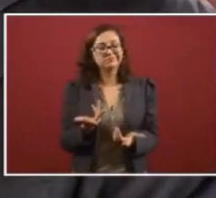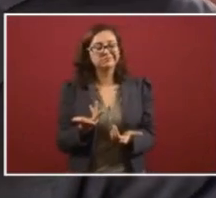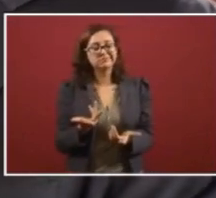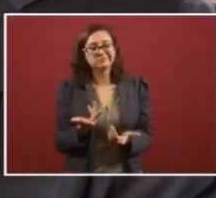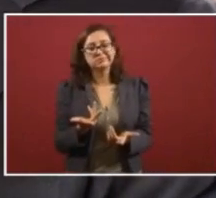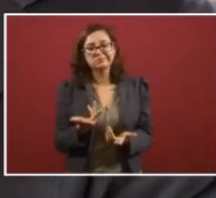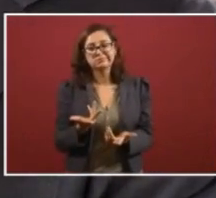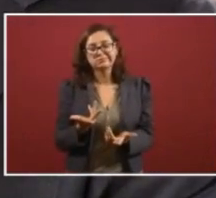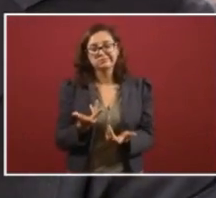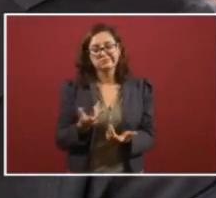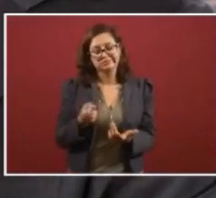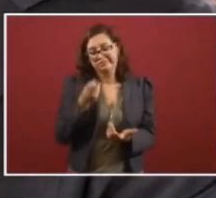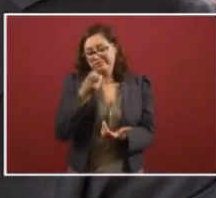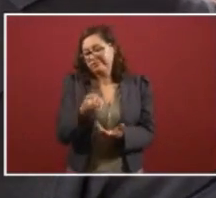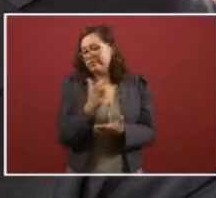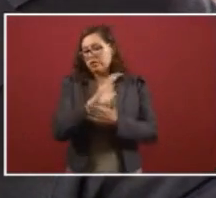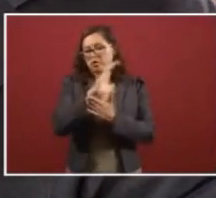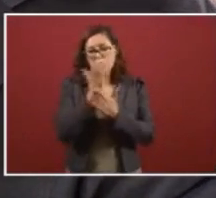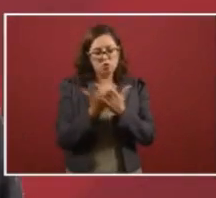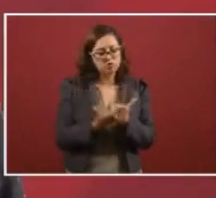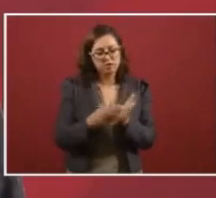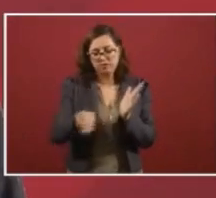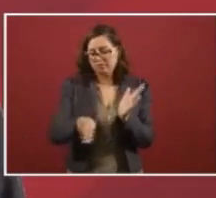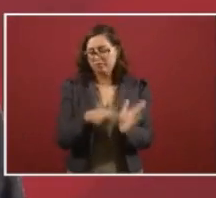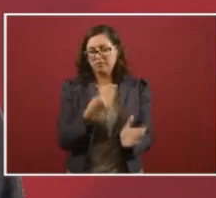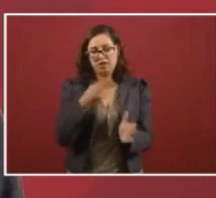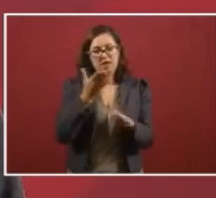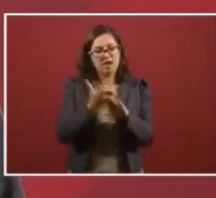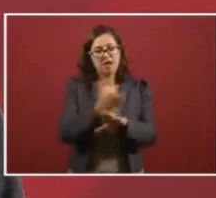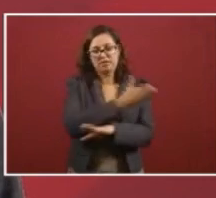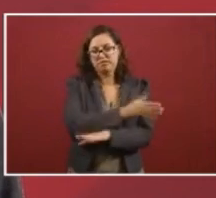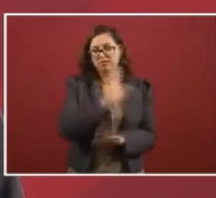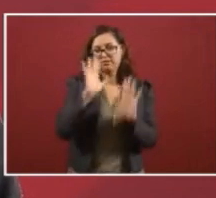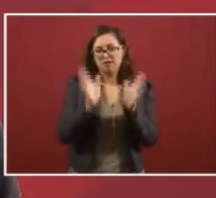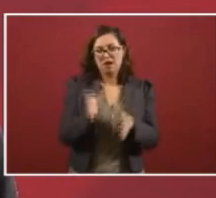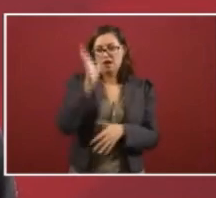that they will, that would, was already